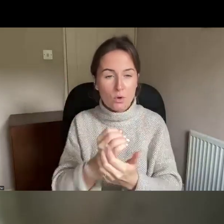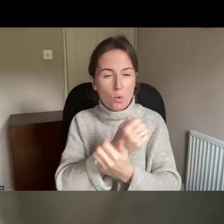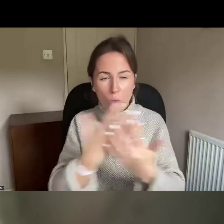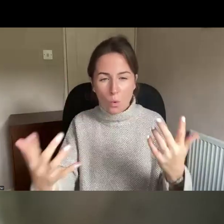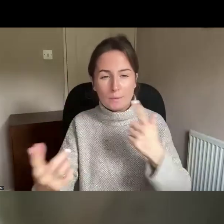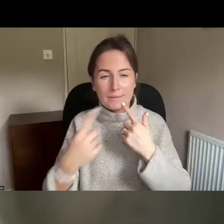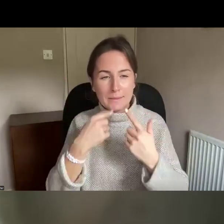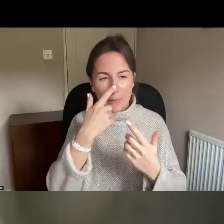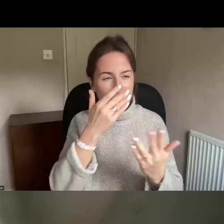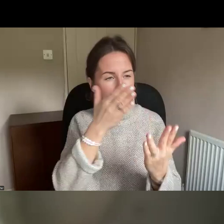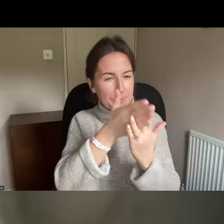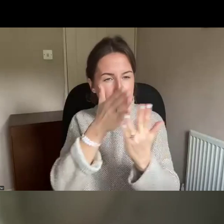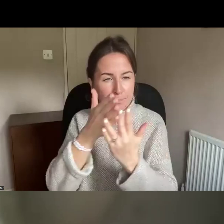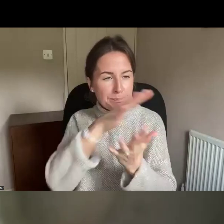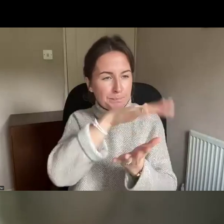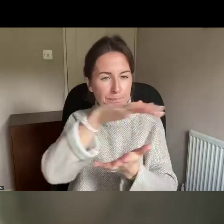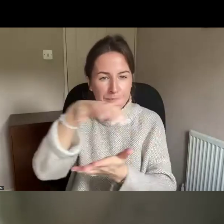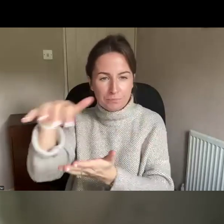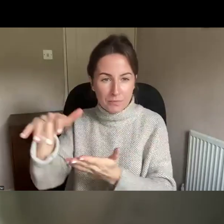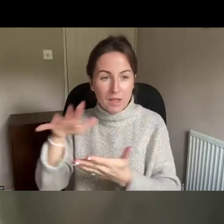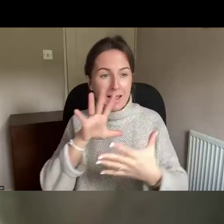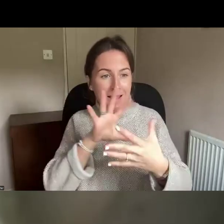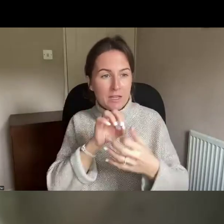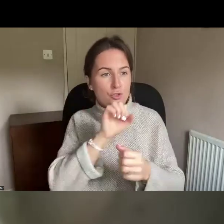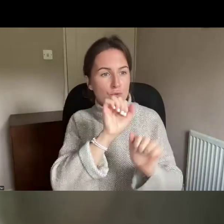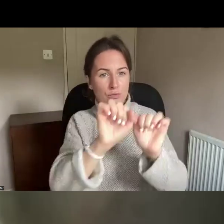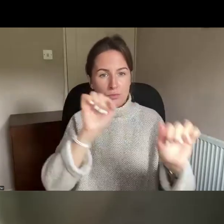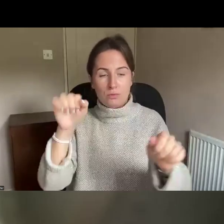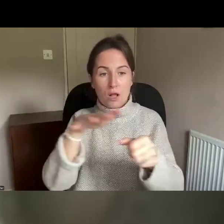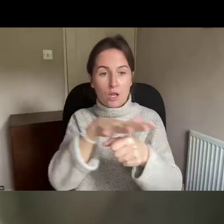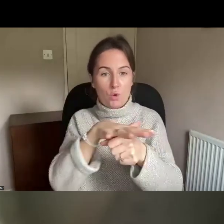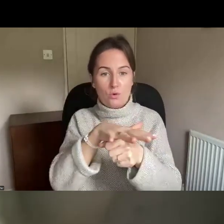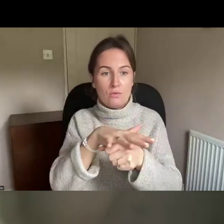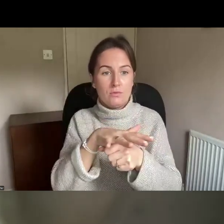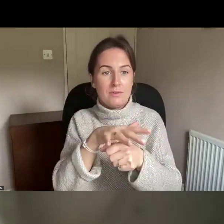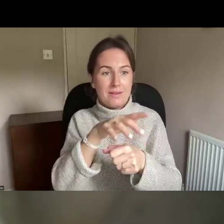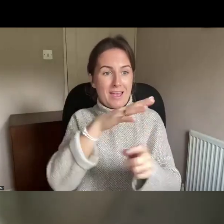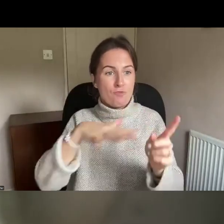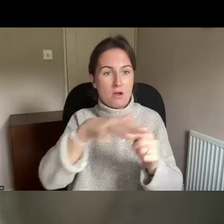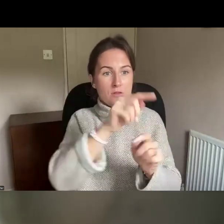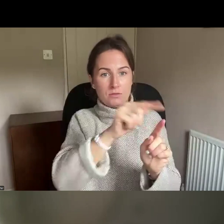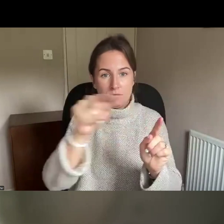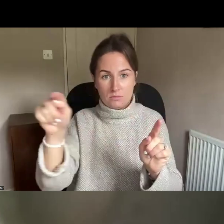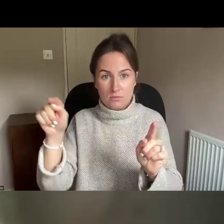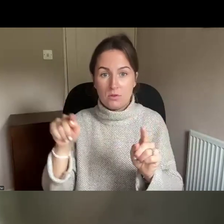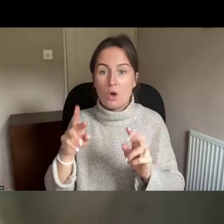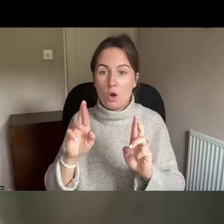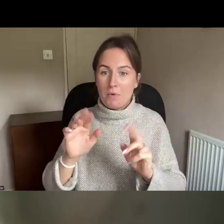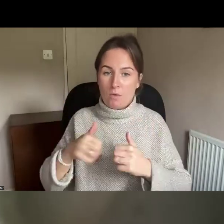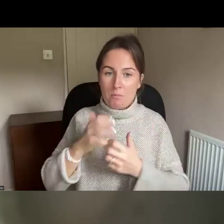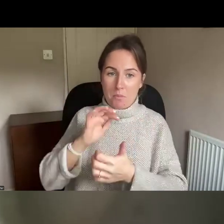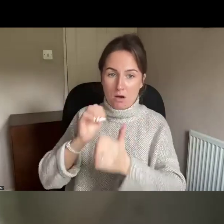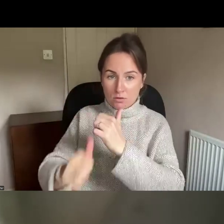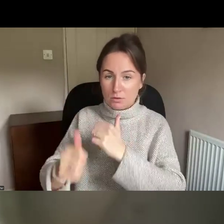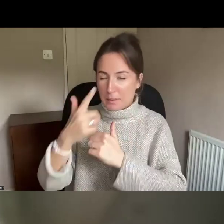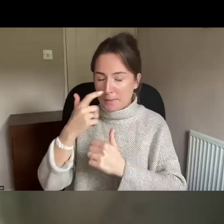that was relevant to local areas. We had a hope that this would enable our partners to be able to more easily